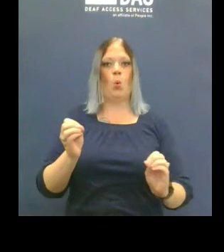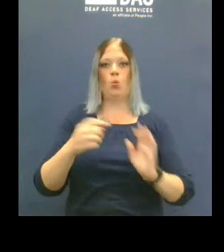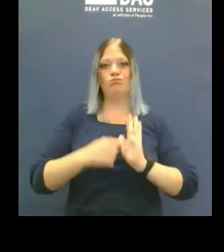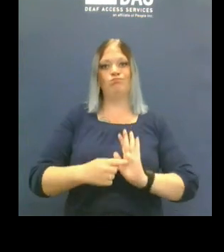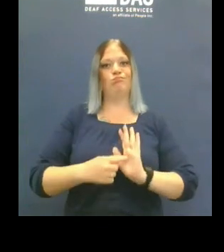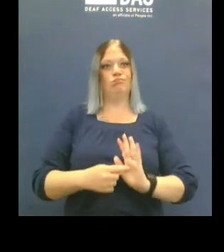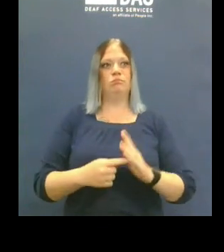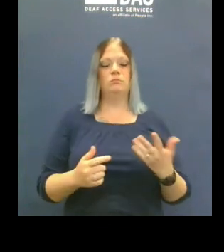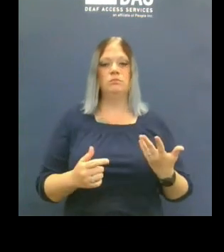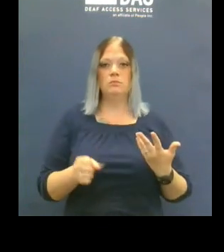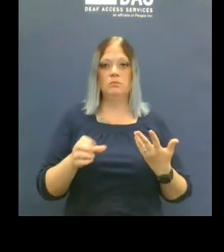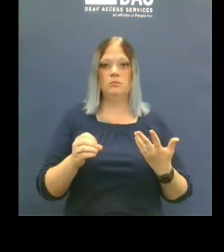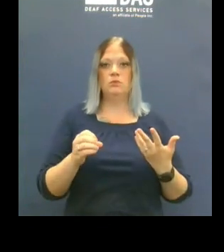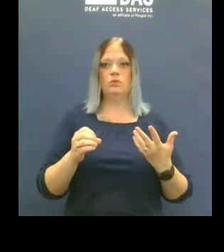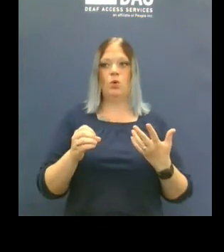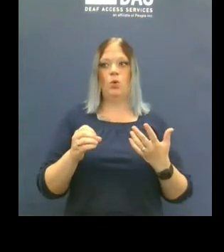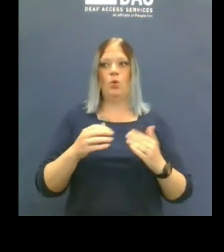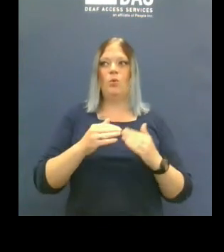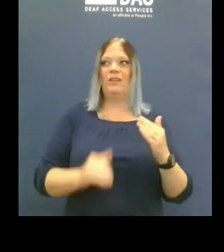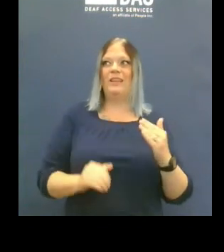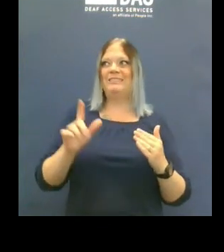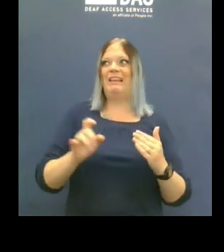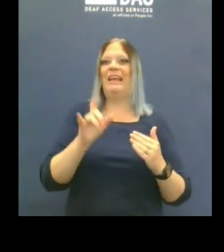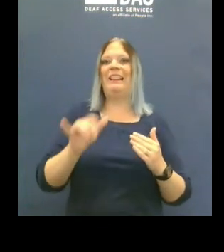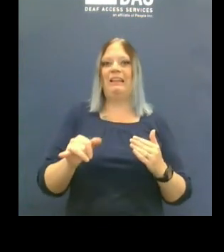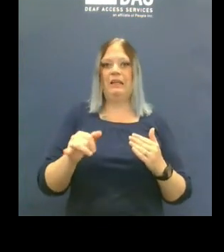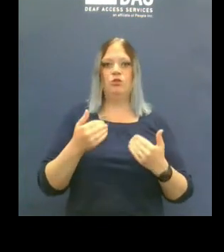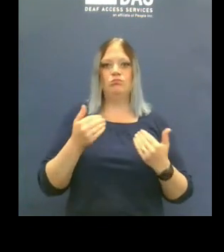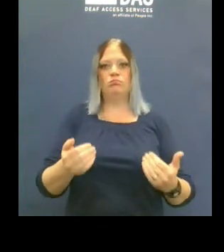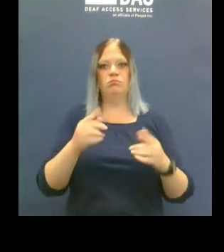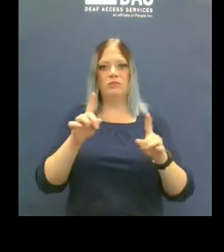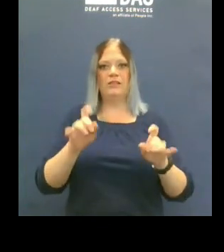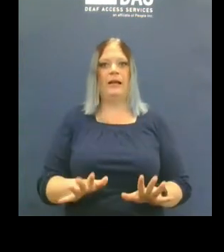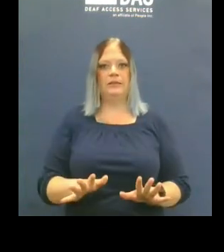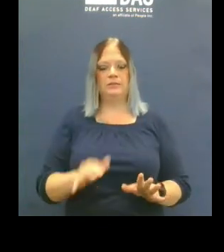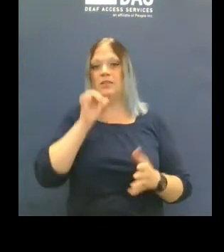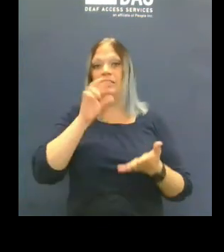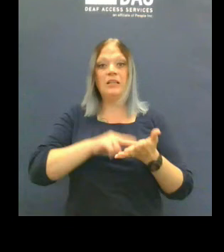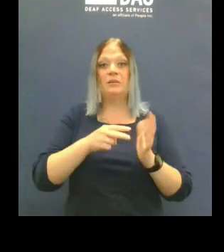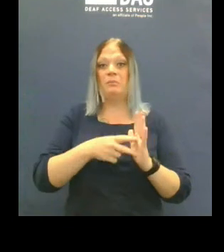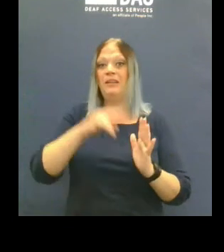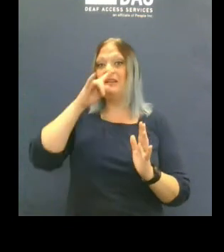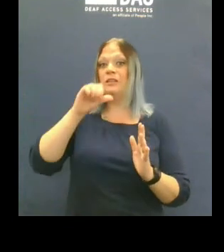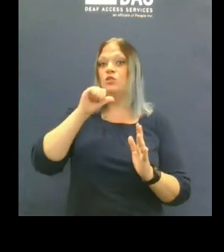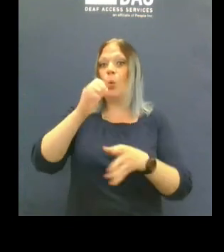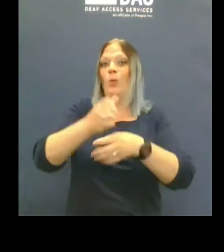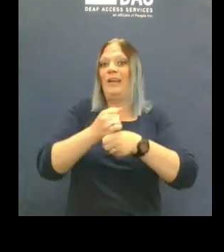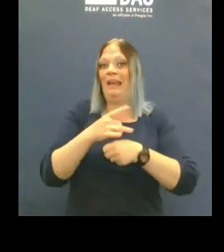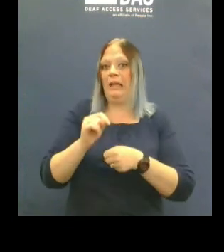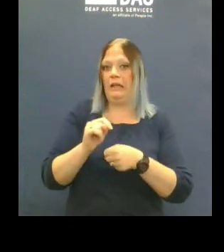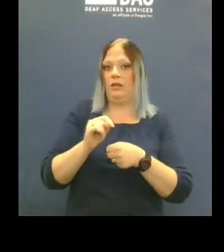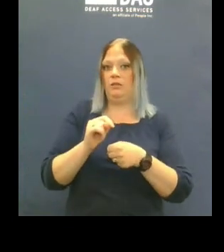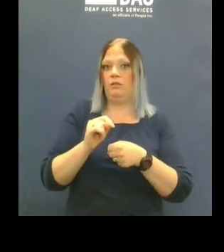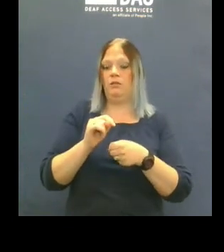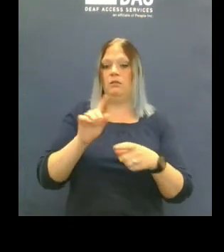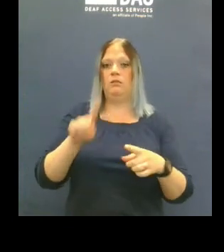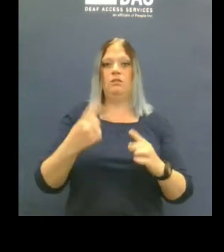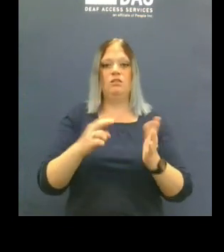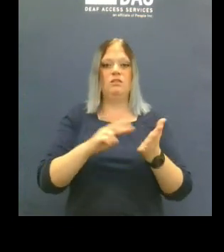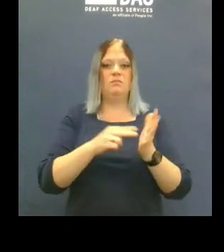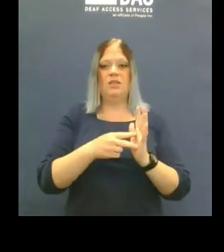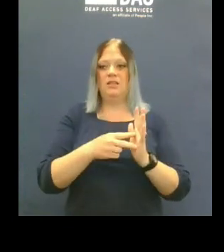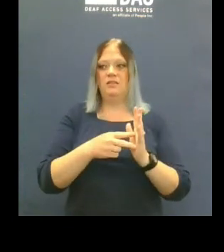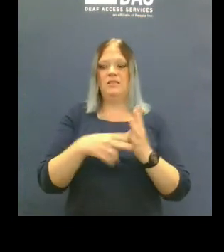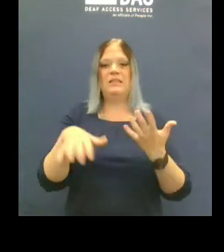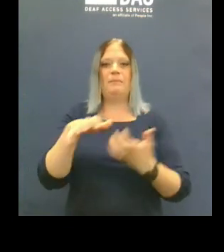and then so they're much most likely to get tested. So it doesn't mean that kids don't have COVID-19. It's just probably a combination